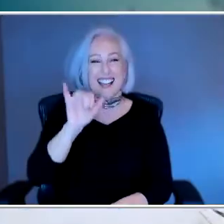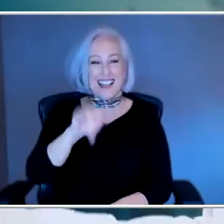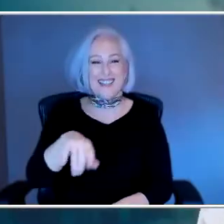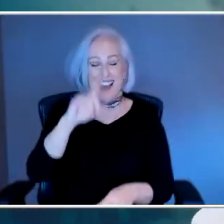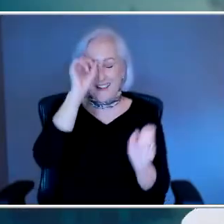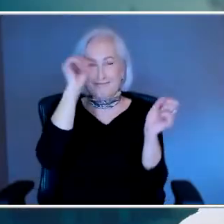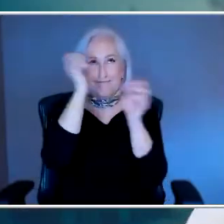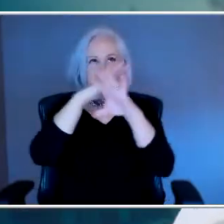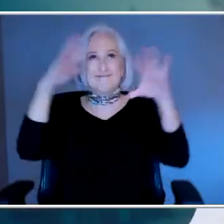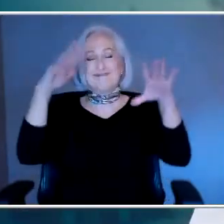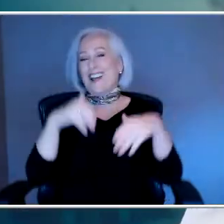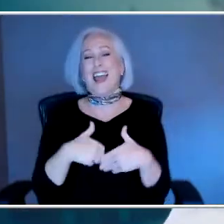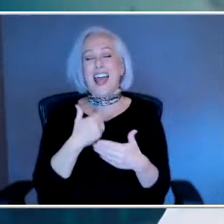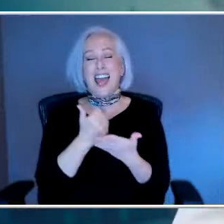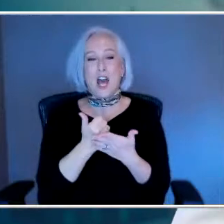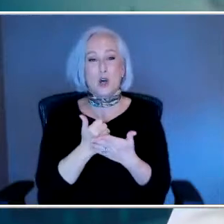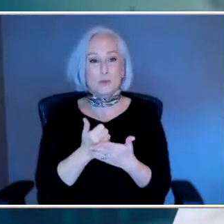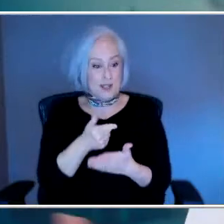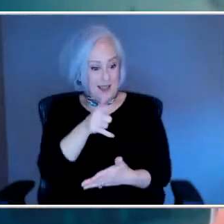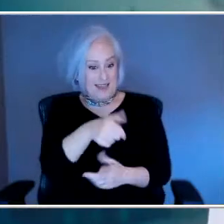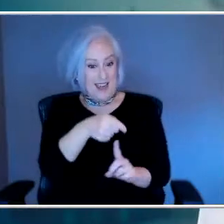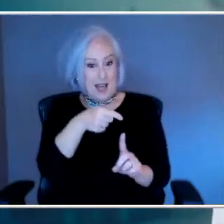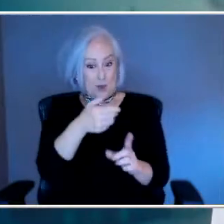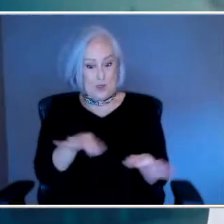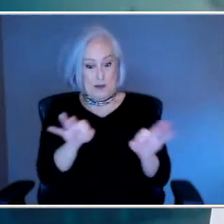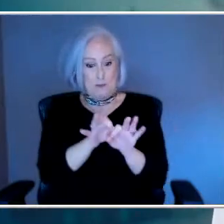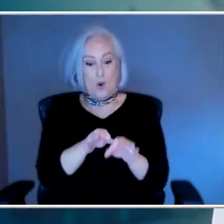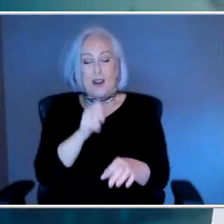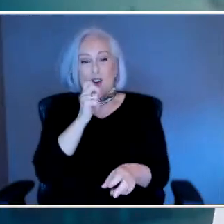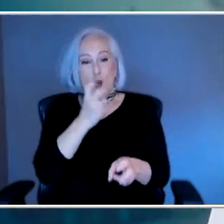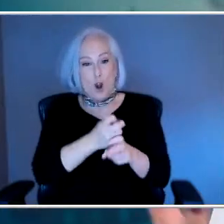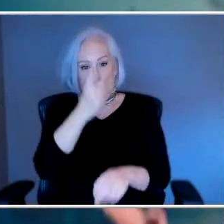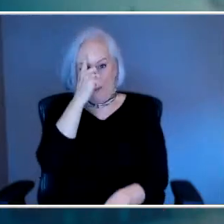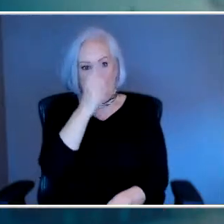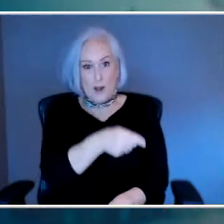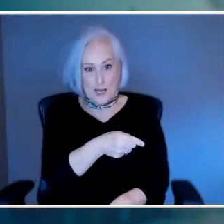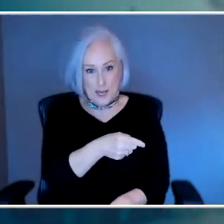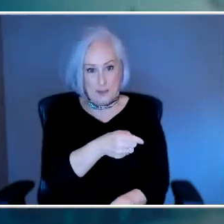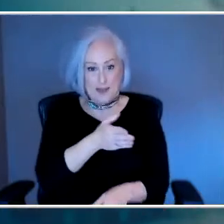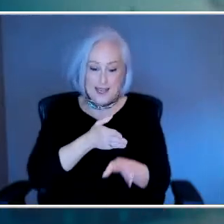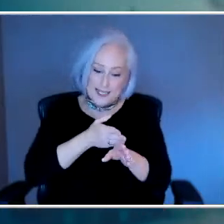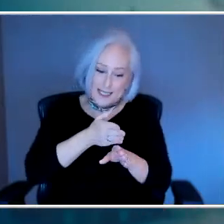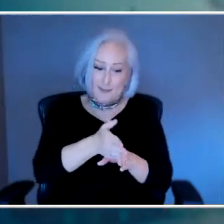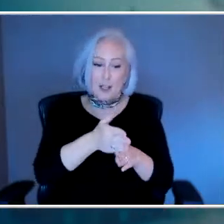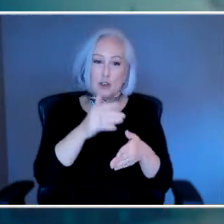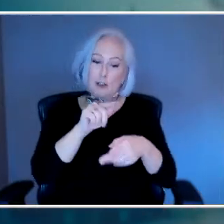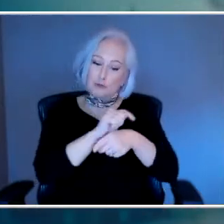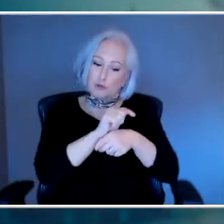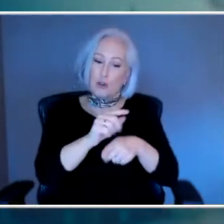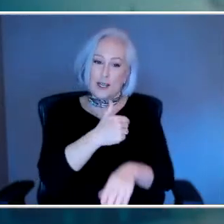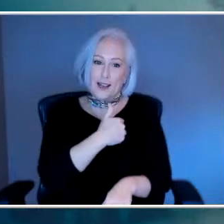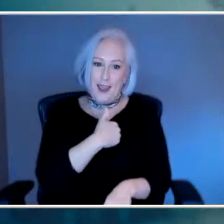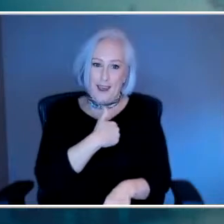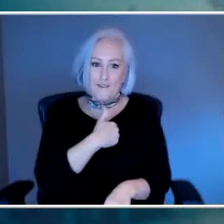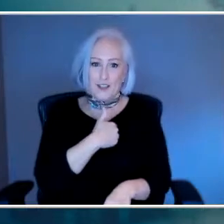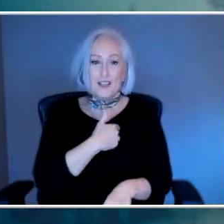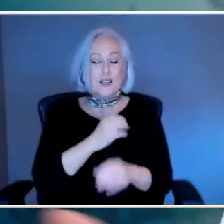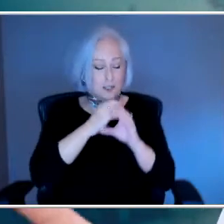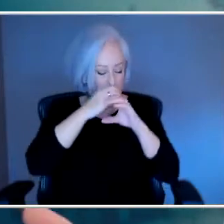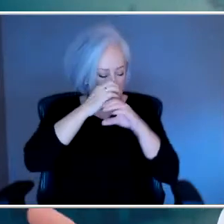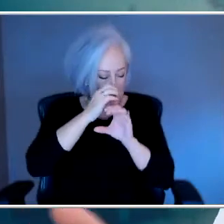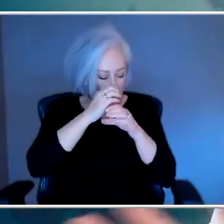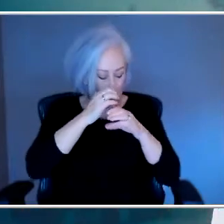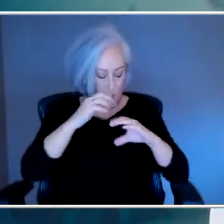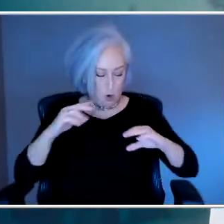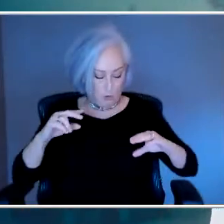that what he said, it's not hard for him because of his specialized training. So when he looks under the microscope, he recognizes very quickly